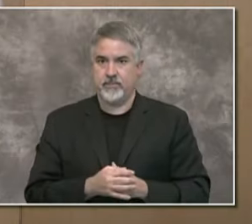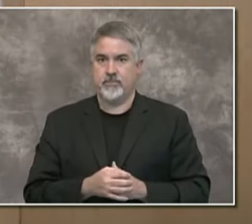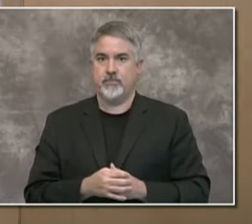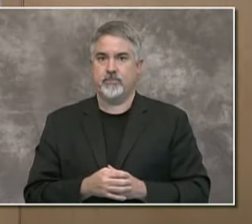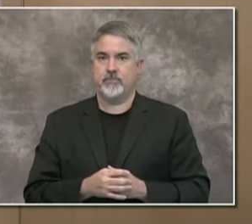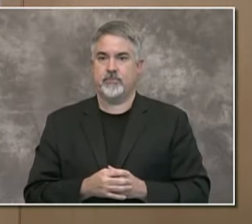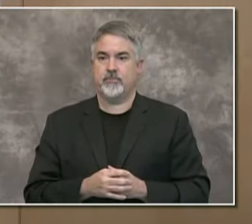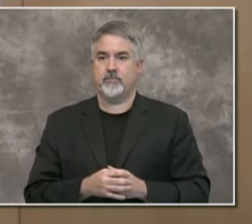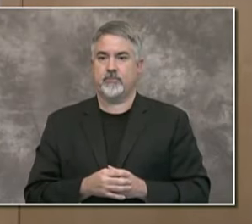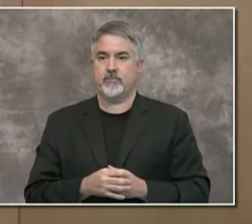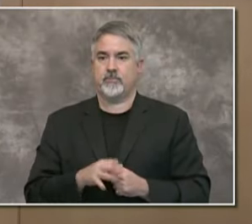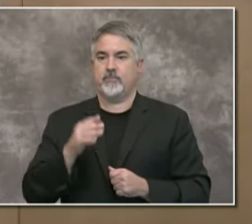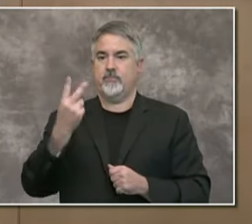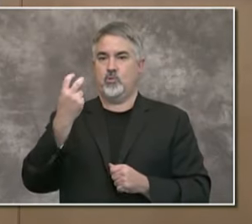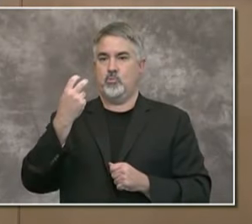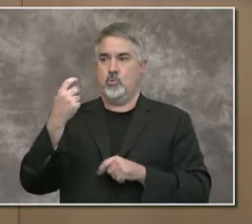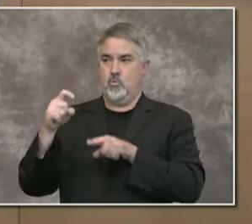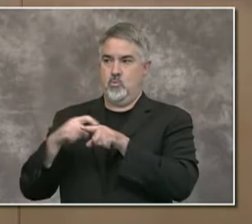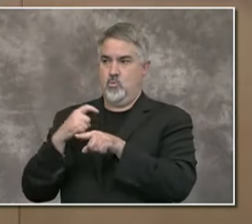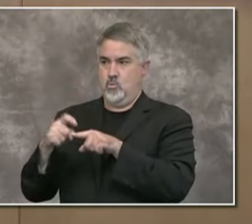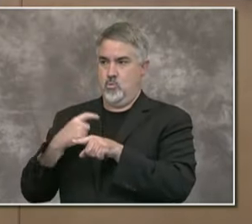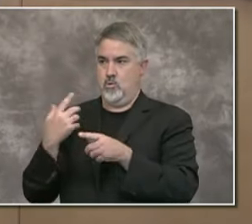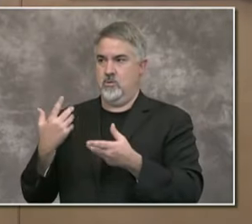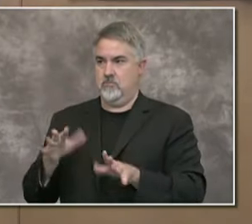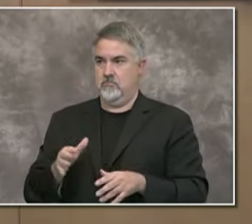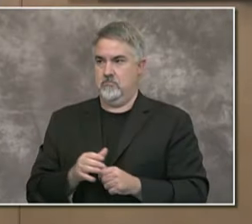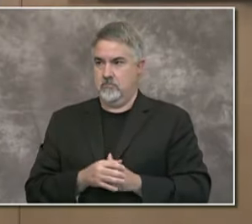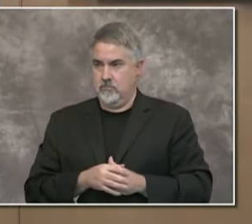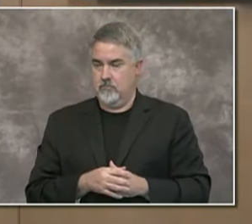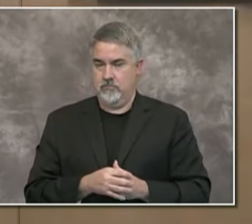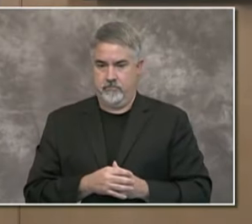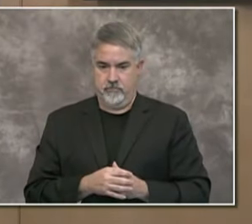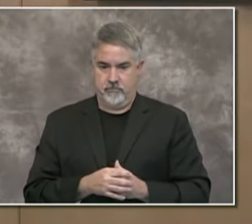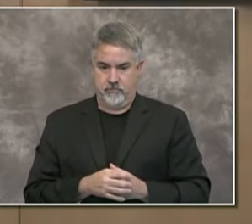Okay, we have 2 more call-in questions. Go ahead.